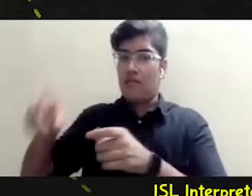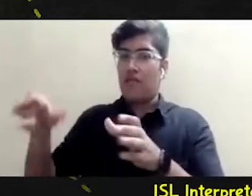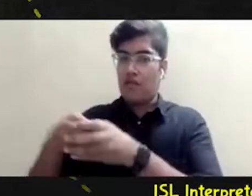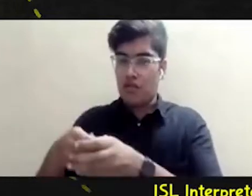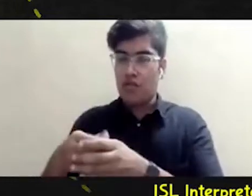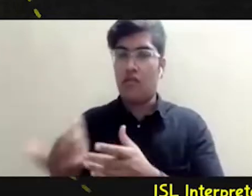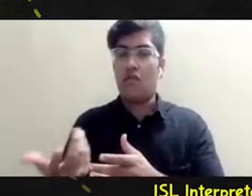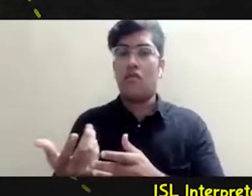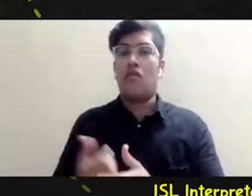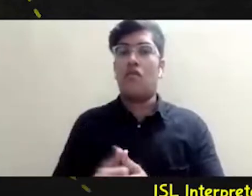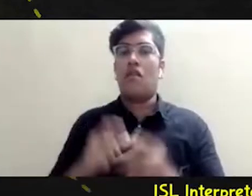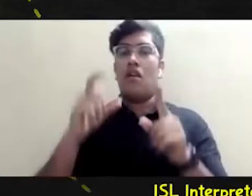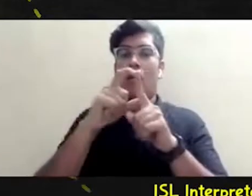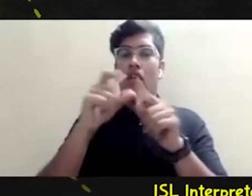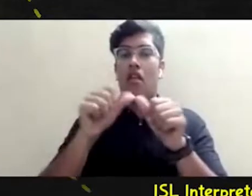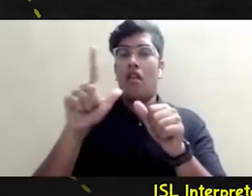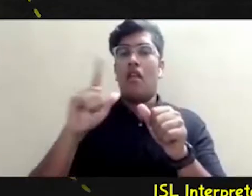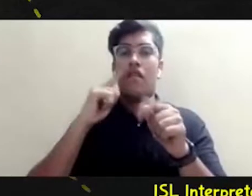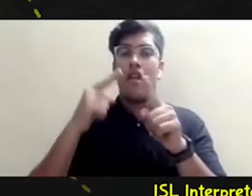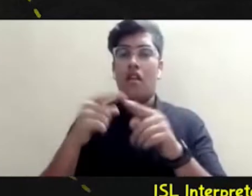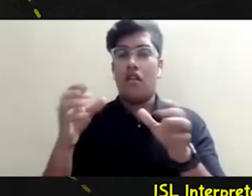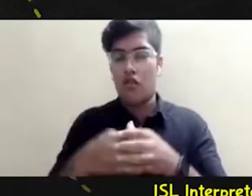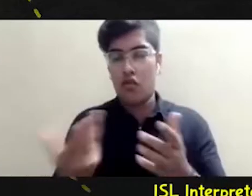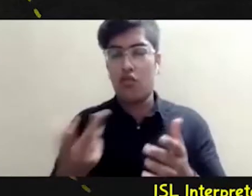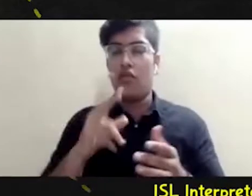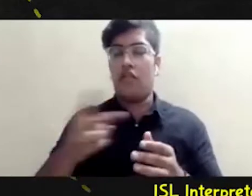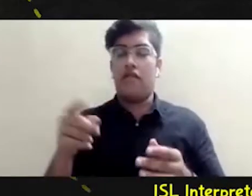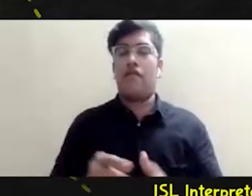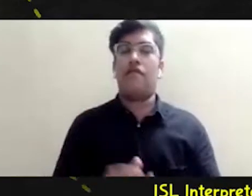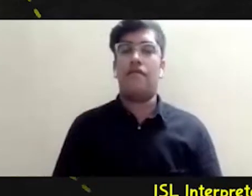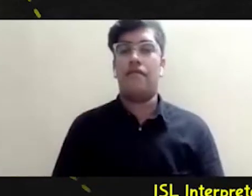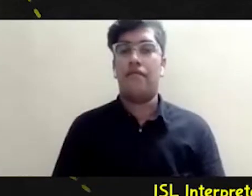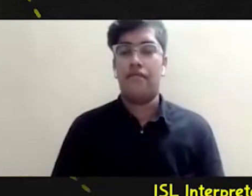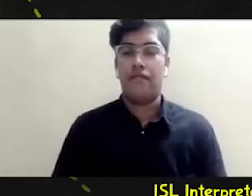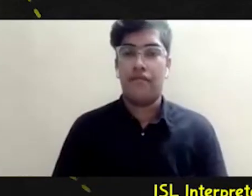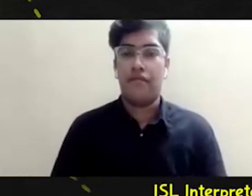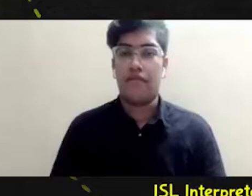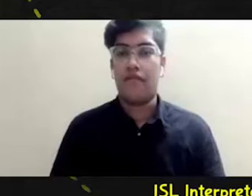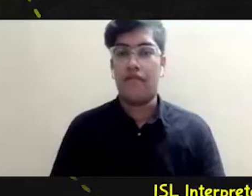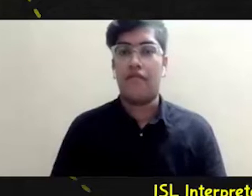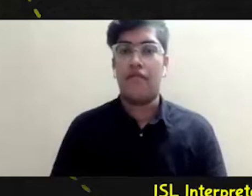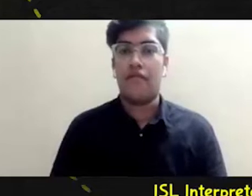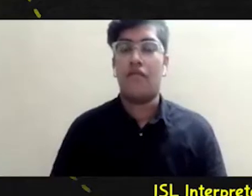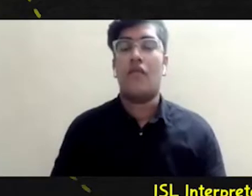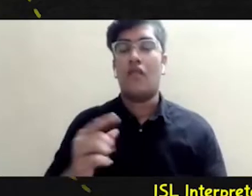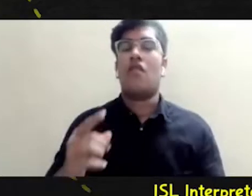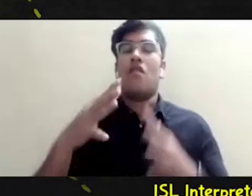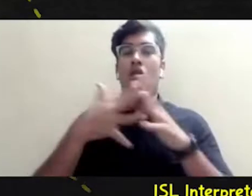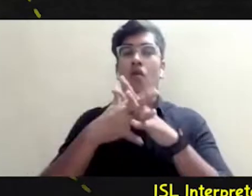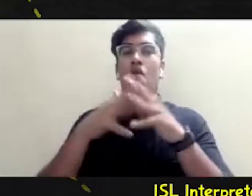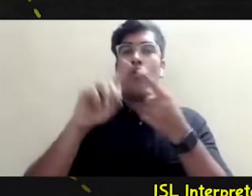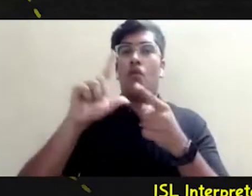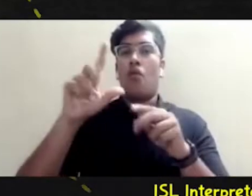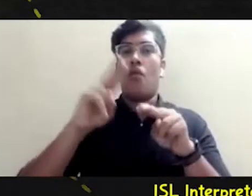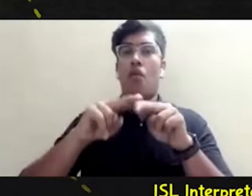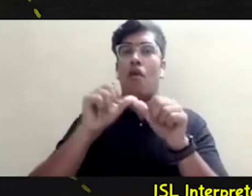transgender community, Dalit, Adivasi communities. So the understanding because of the dependency on welfare, the